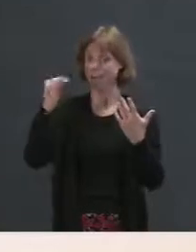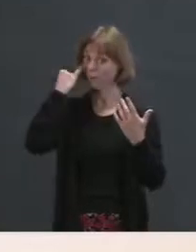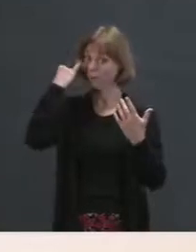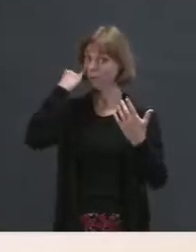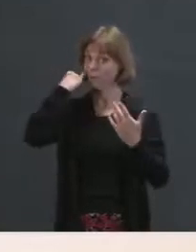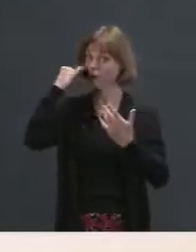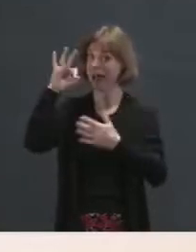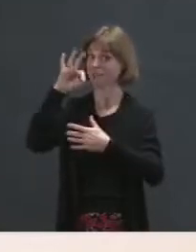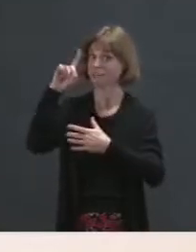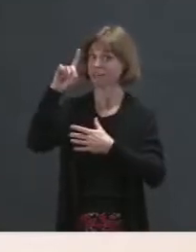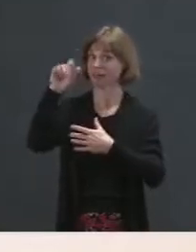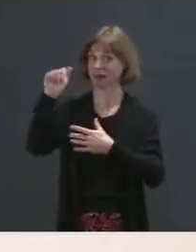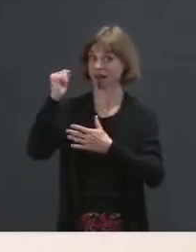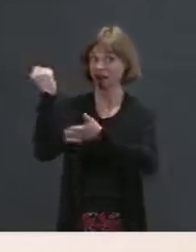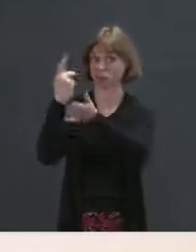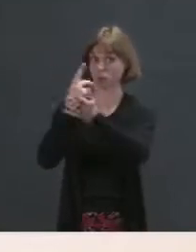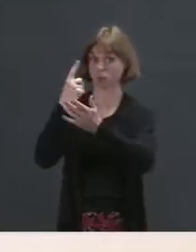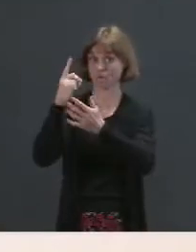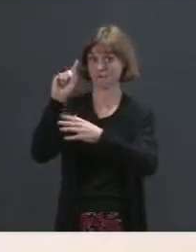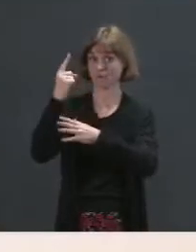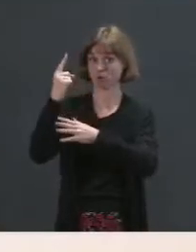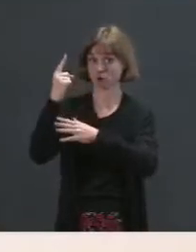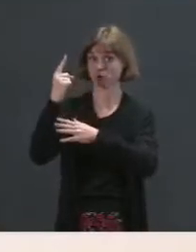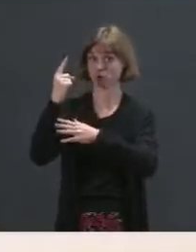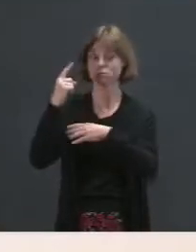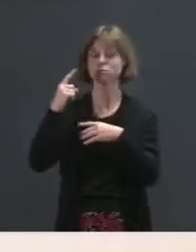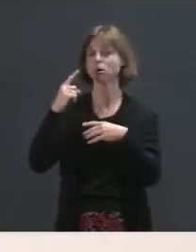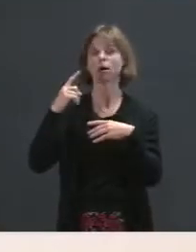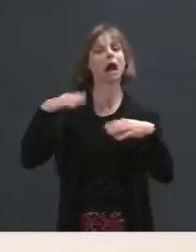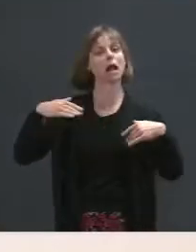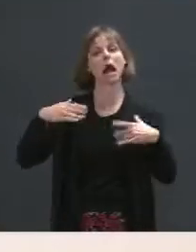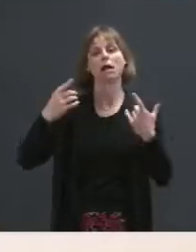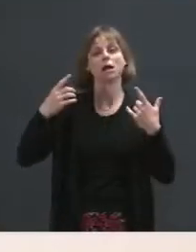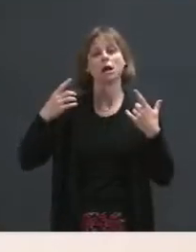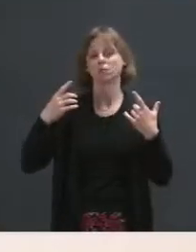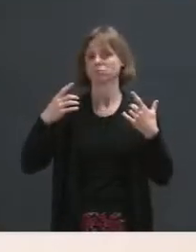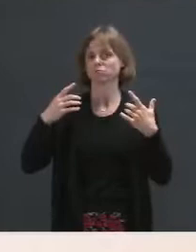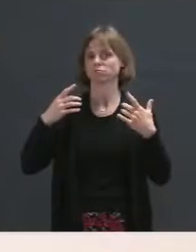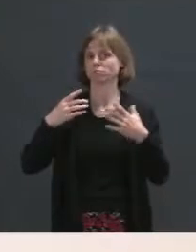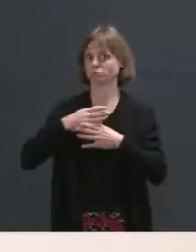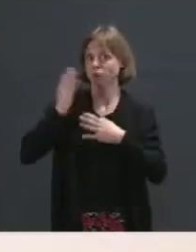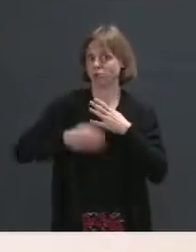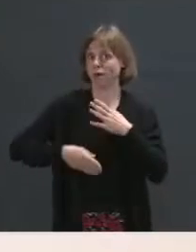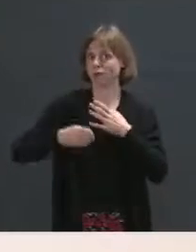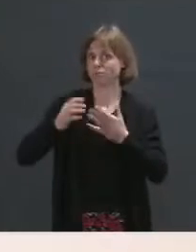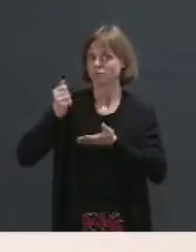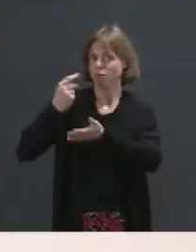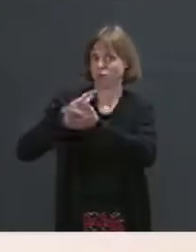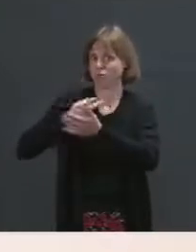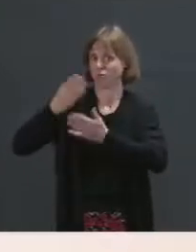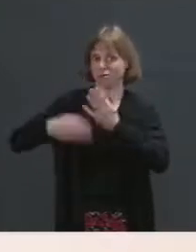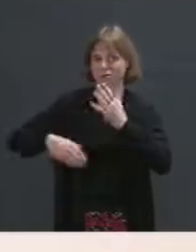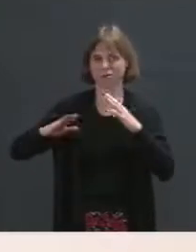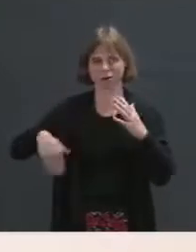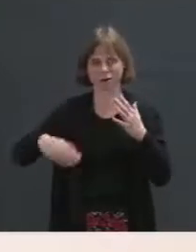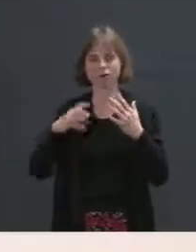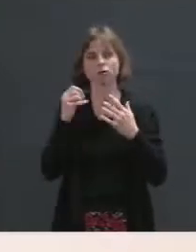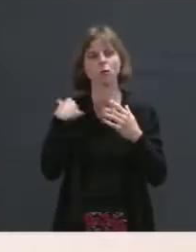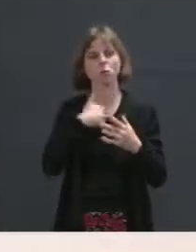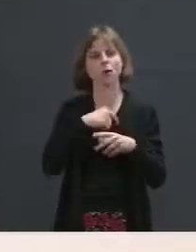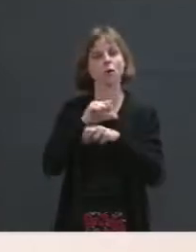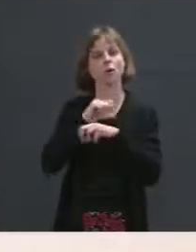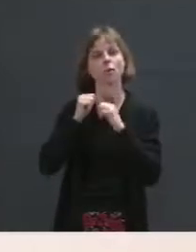which is not yet concluded, just to note. And we are going to continue to work with them on ensuring that